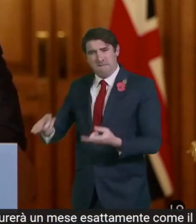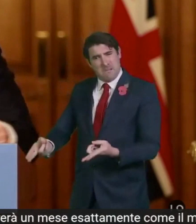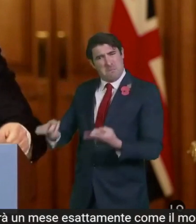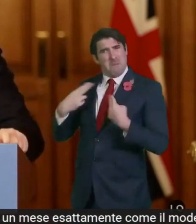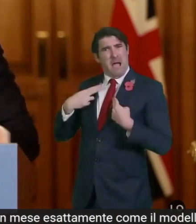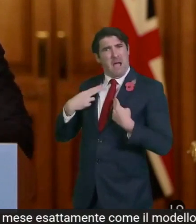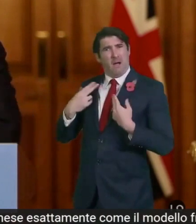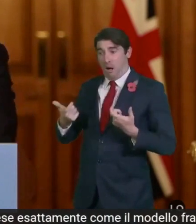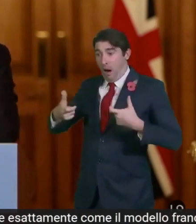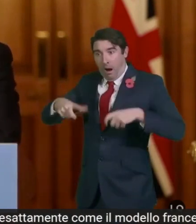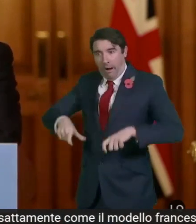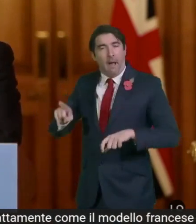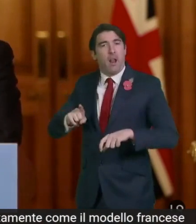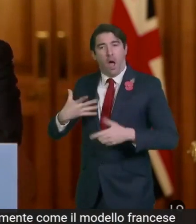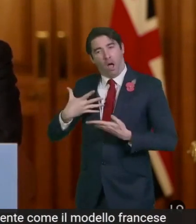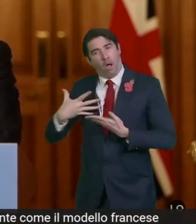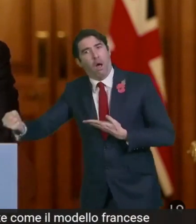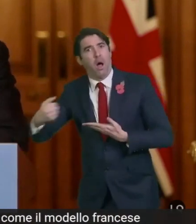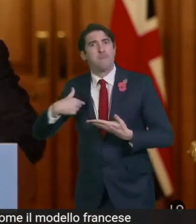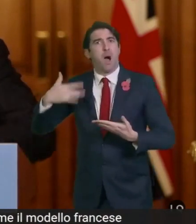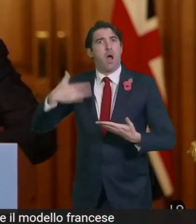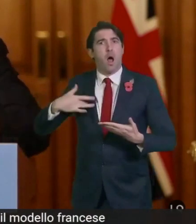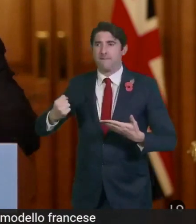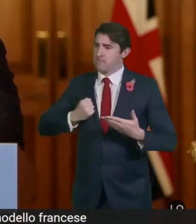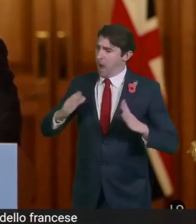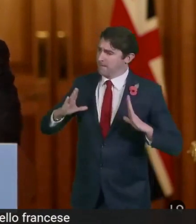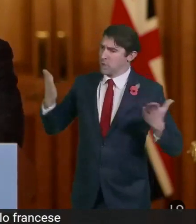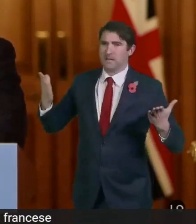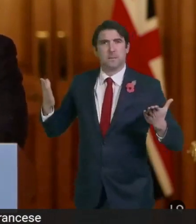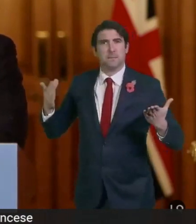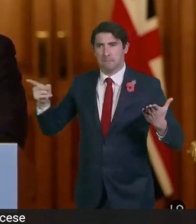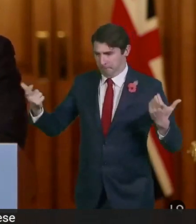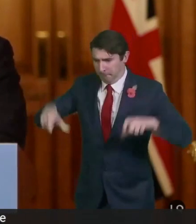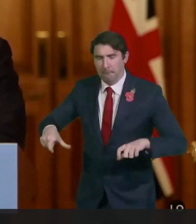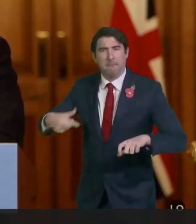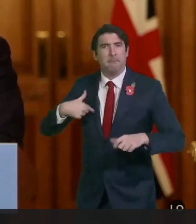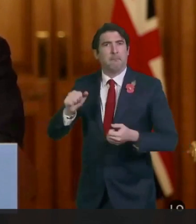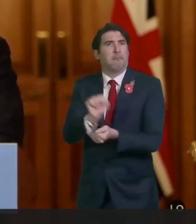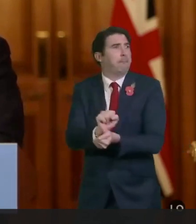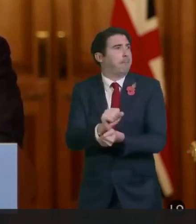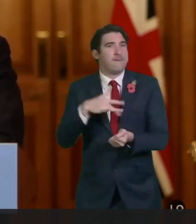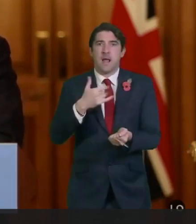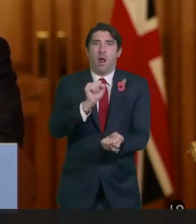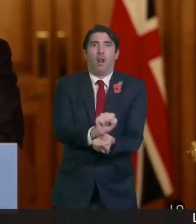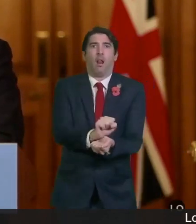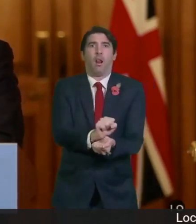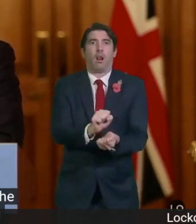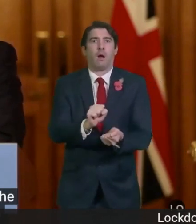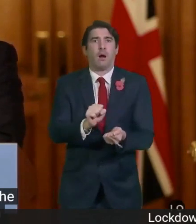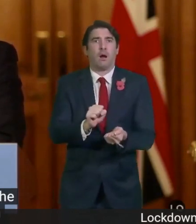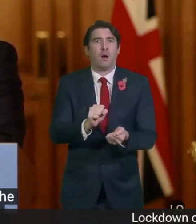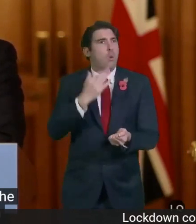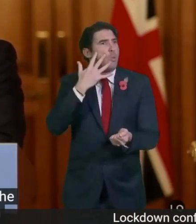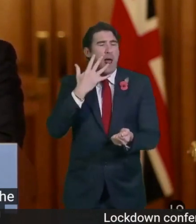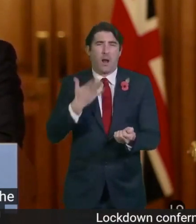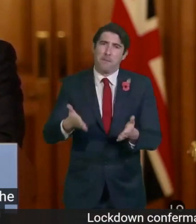better by the spring. It's not just that we have ever better medicines and therapies and the realistic hope